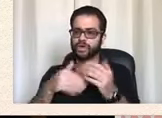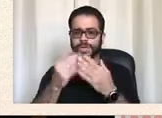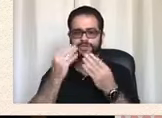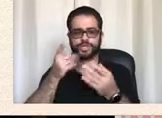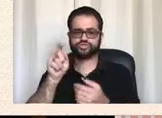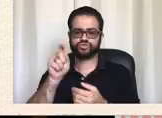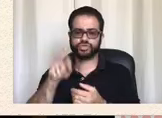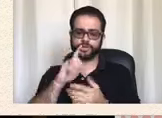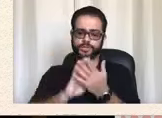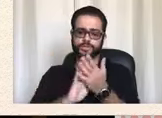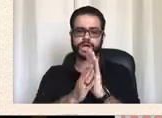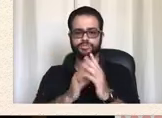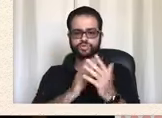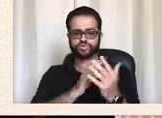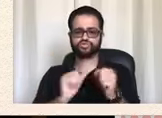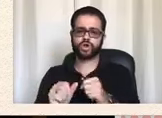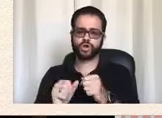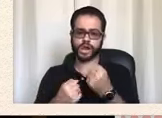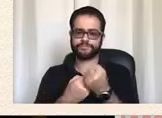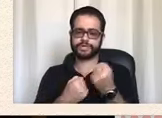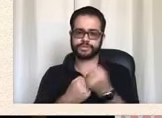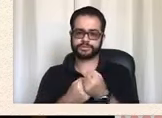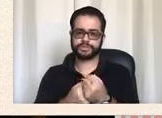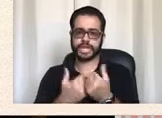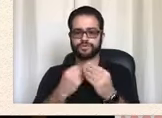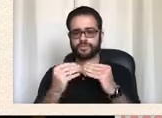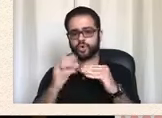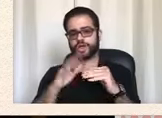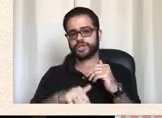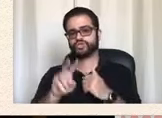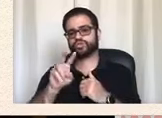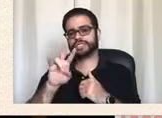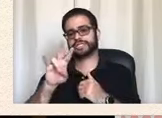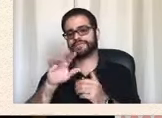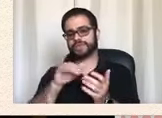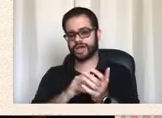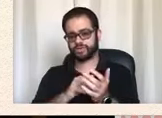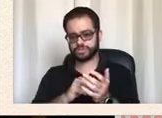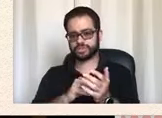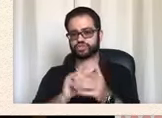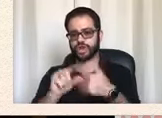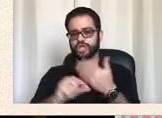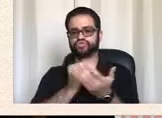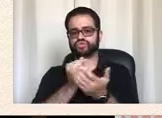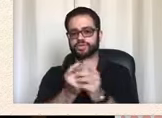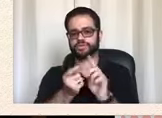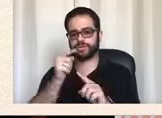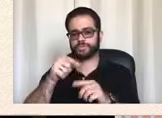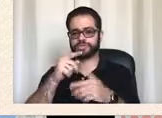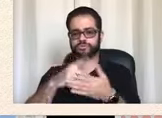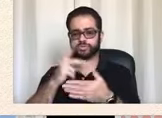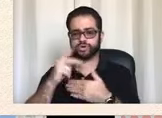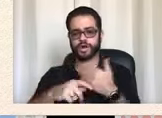over 27,000 graduates of the program worldwide. And we want you guys to become another